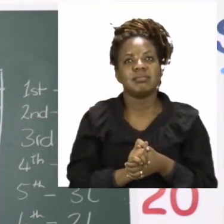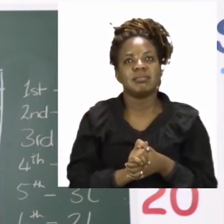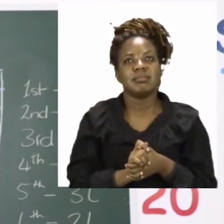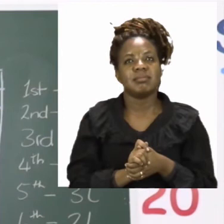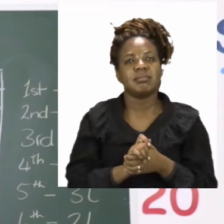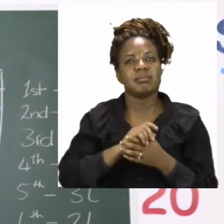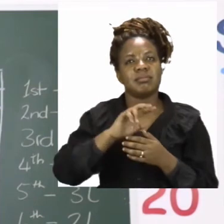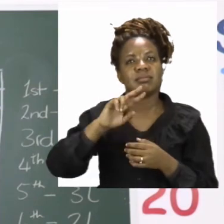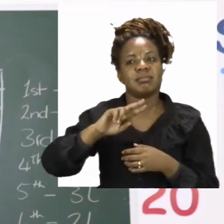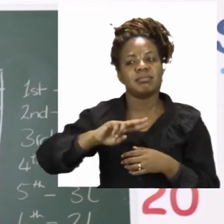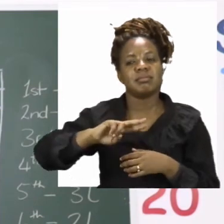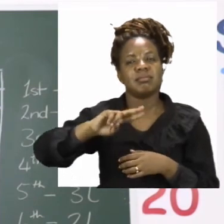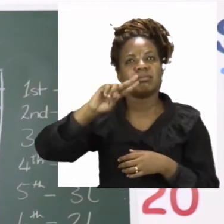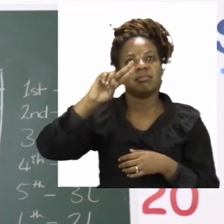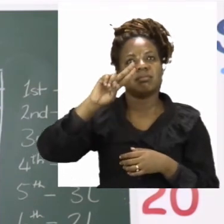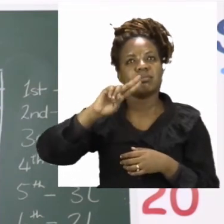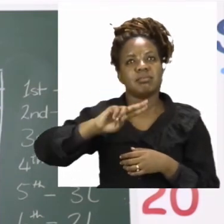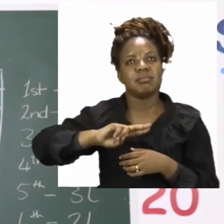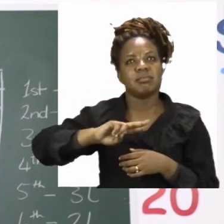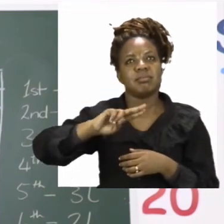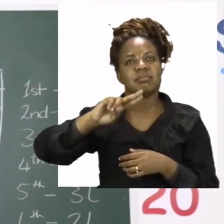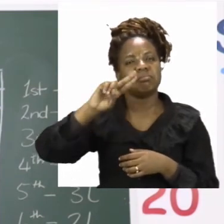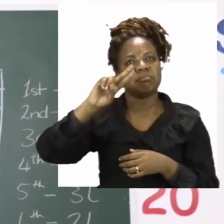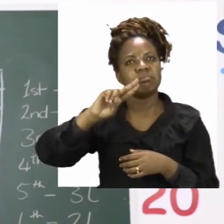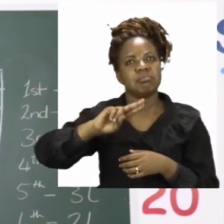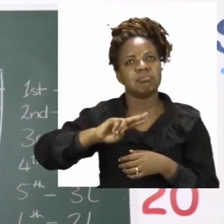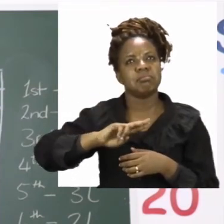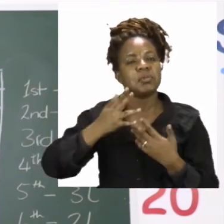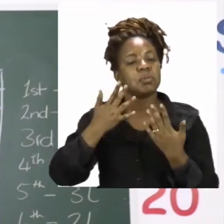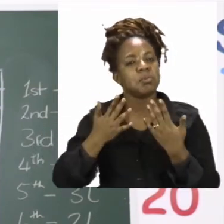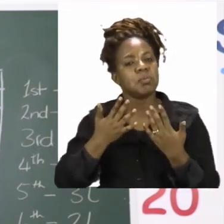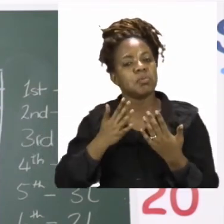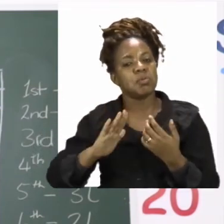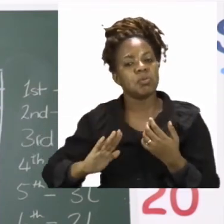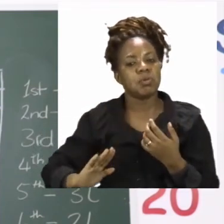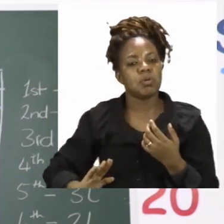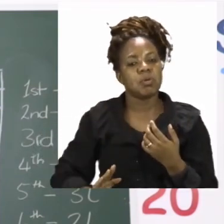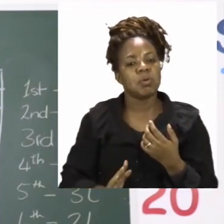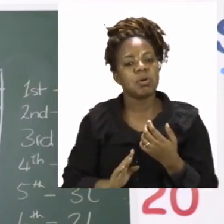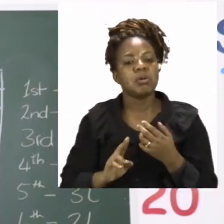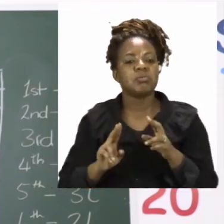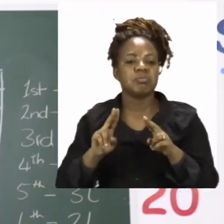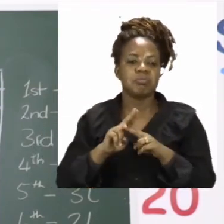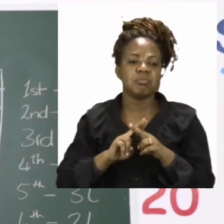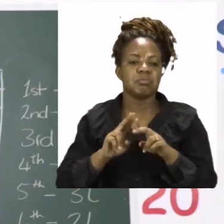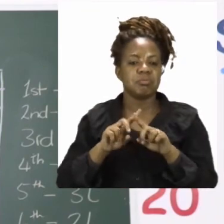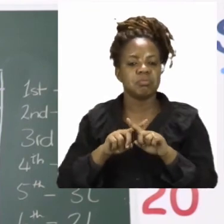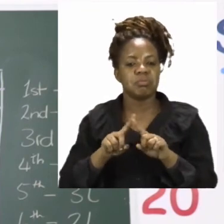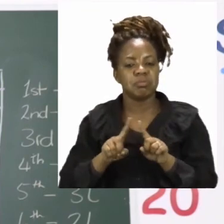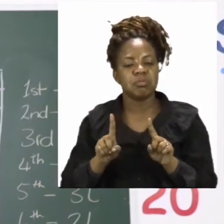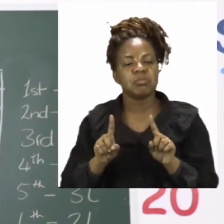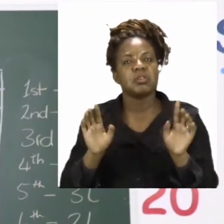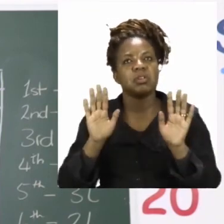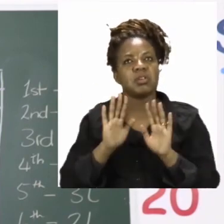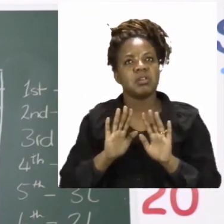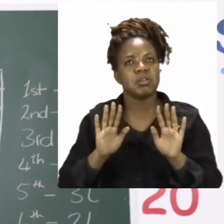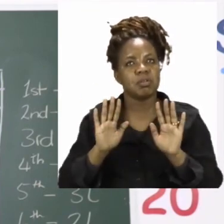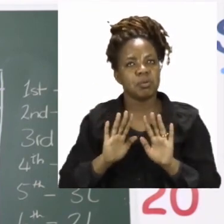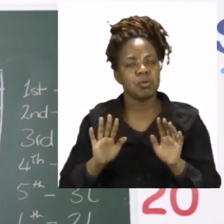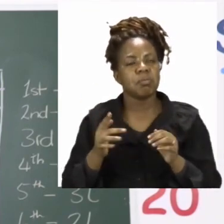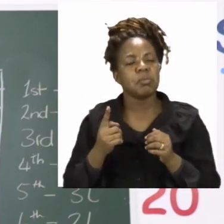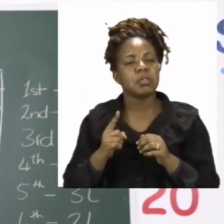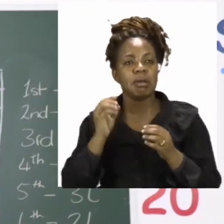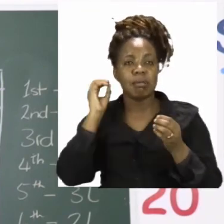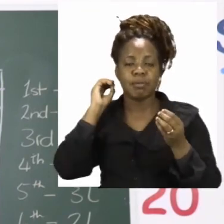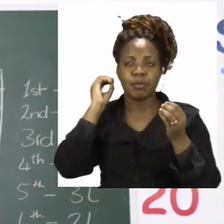colors beautifully. You can also use different colors if you'd like. Just make sure you don't confuse yourself